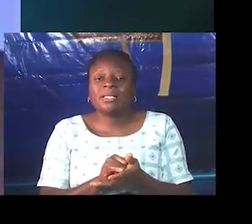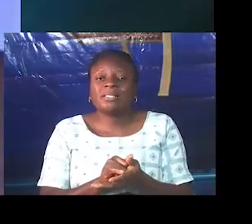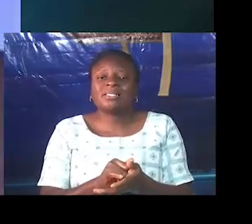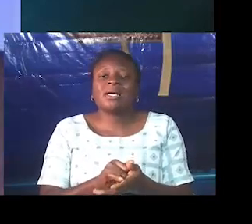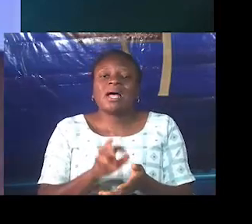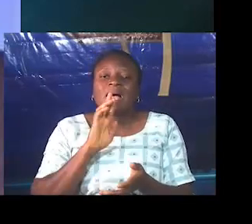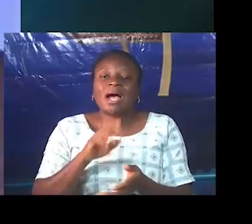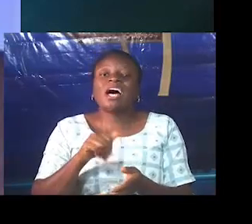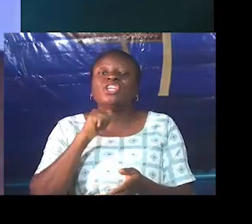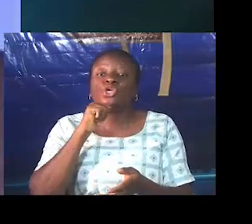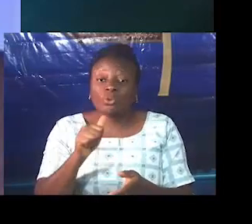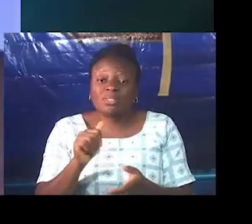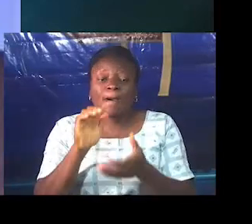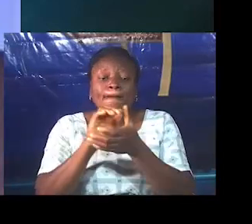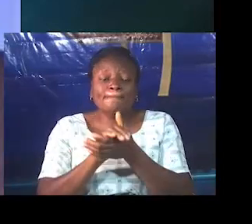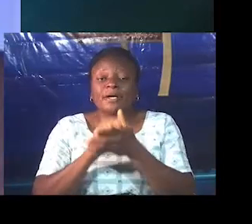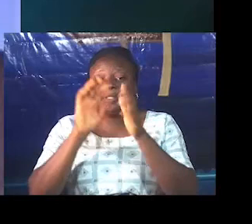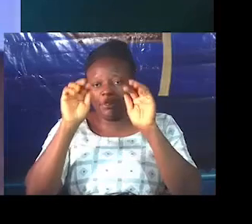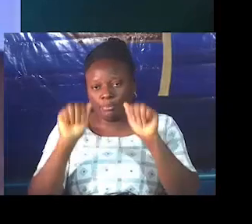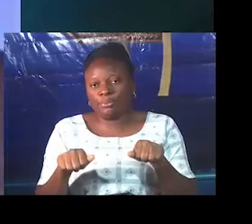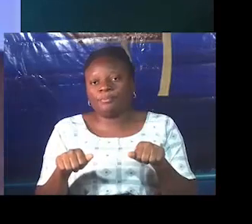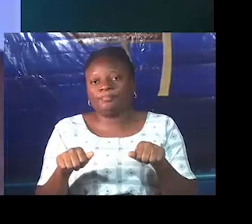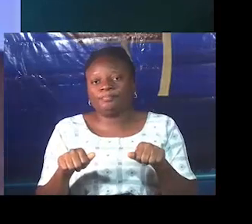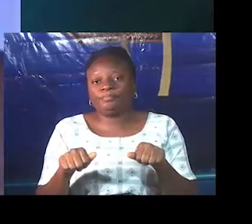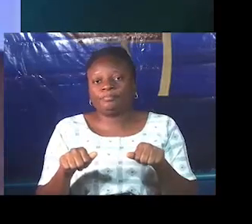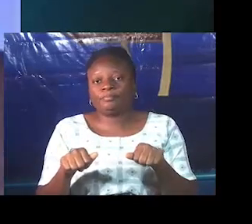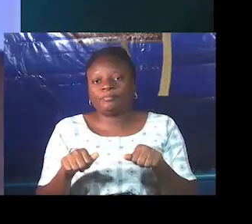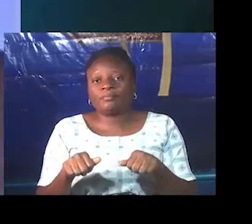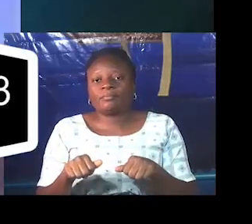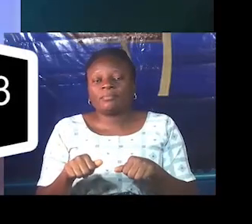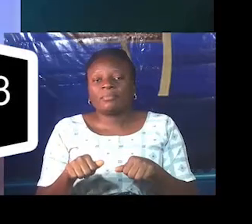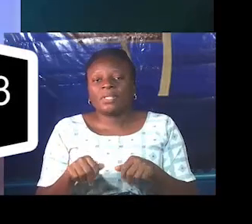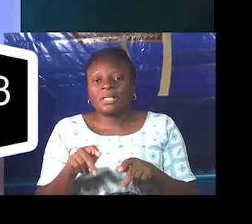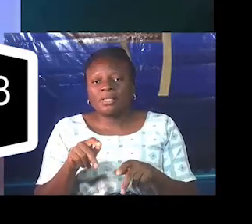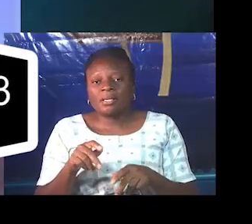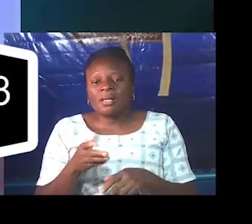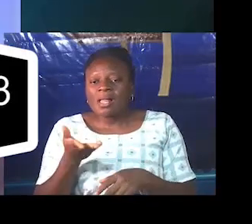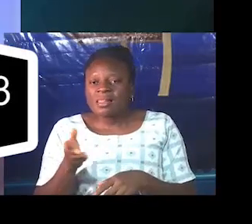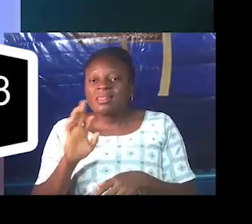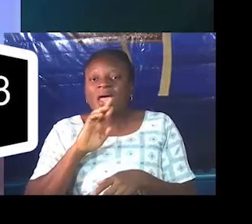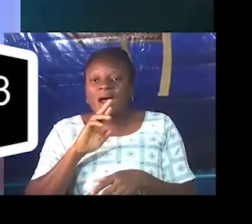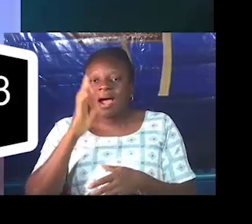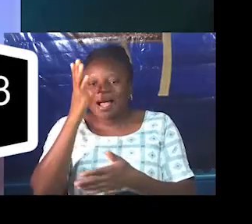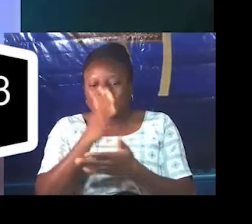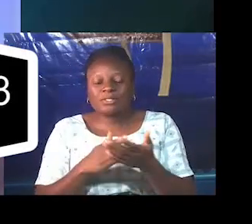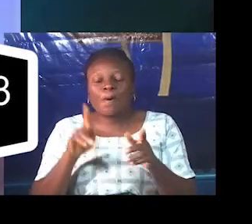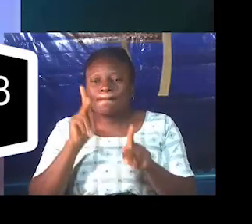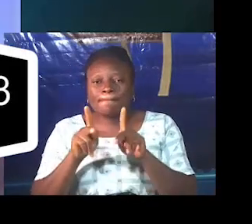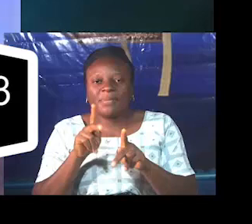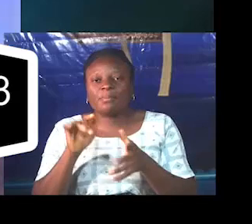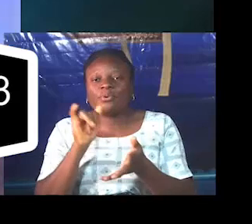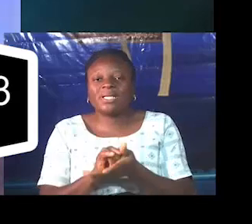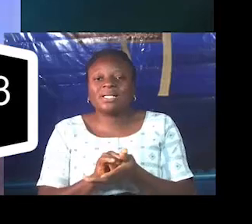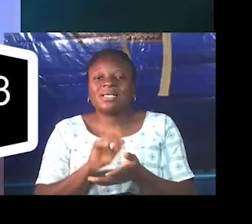clear about what the marriage actually is all about, which I discussed with you in the